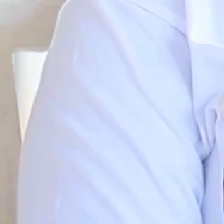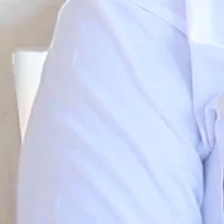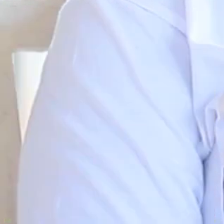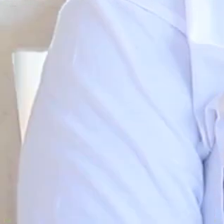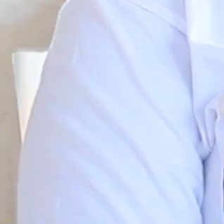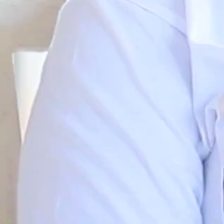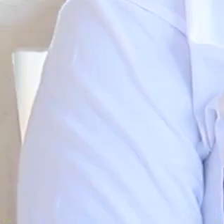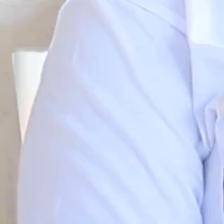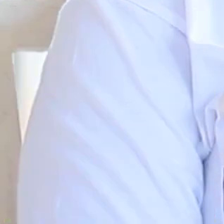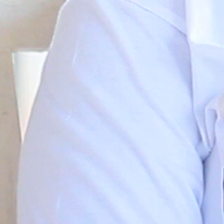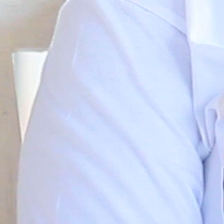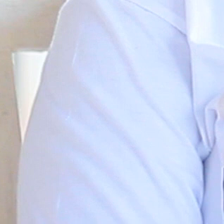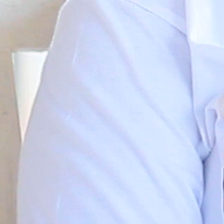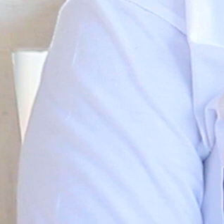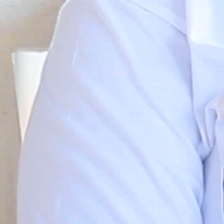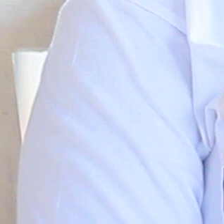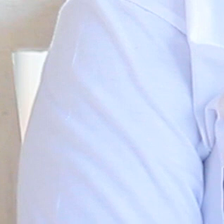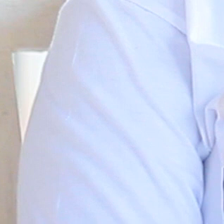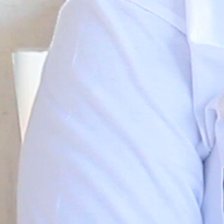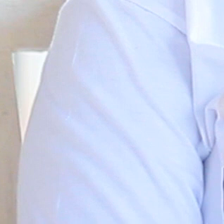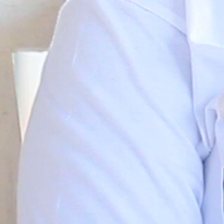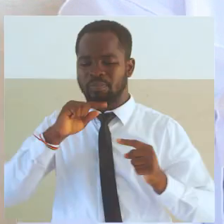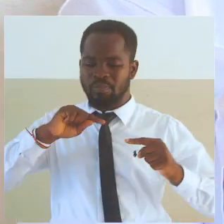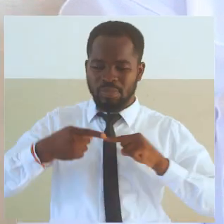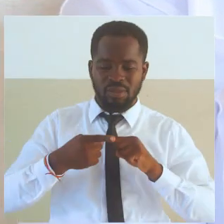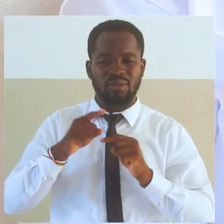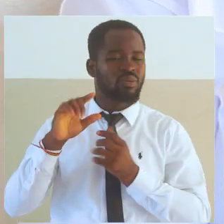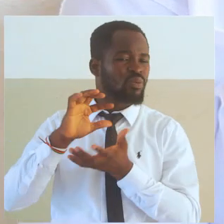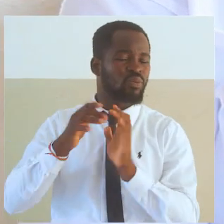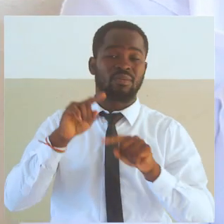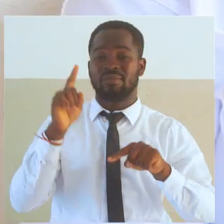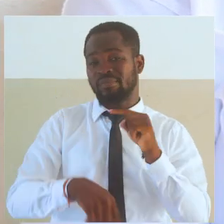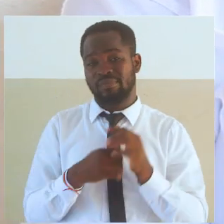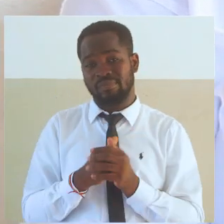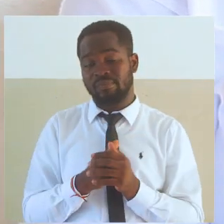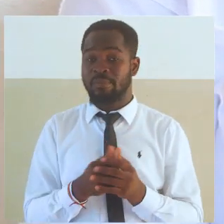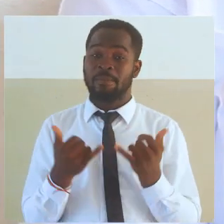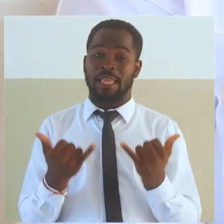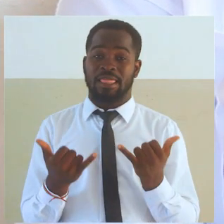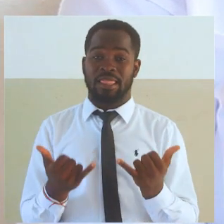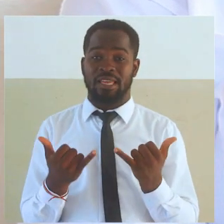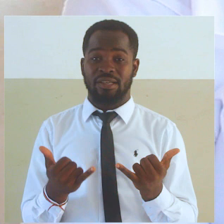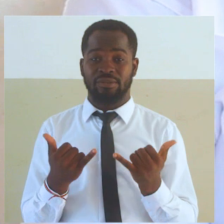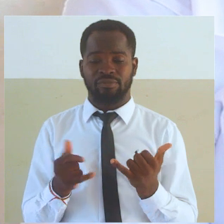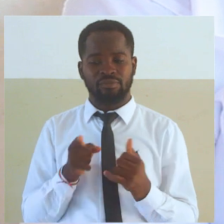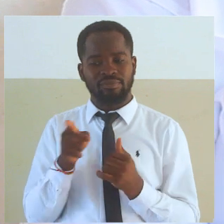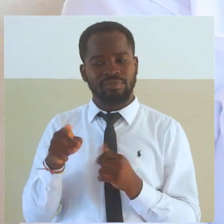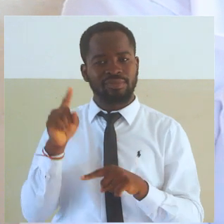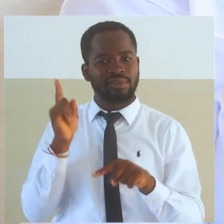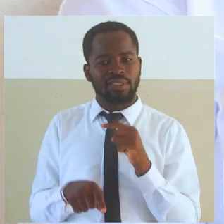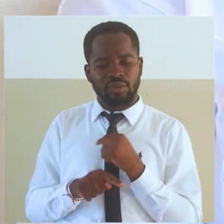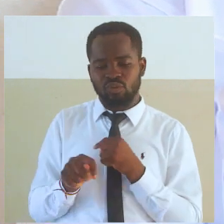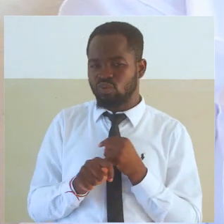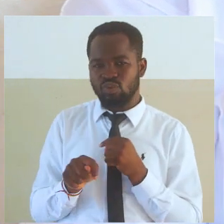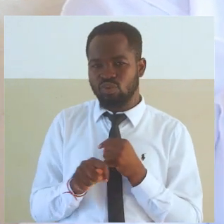Madjitey, mother of late Dorcas Madjitey, speaking. Now, she couldn't urinate